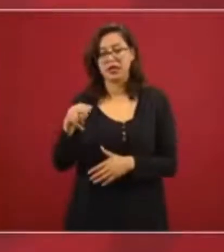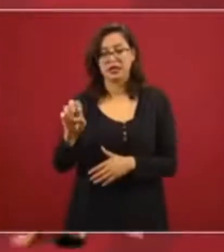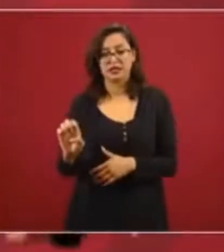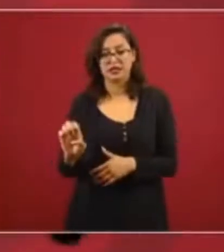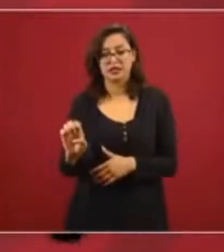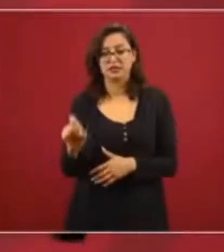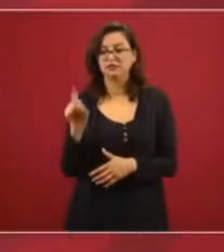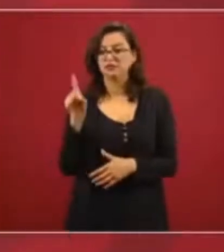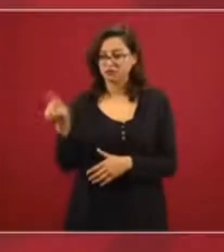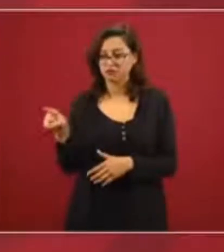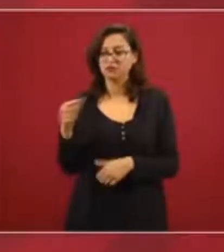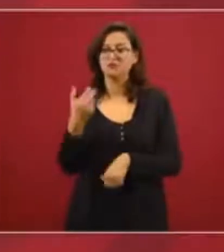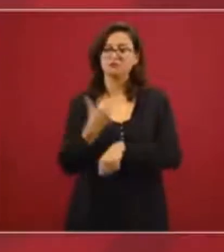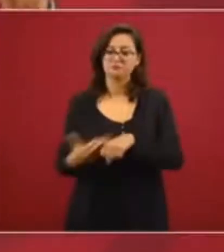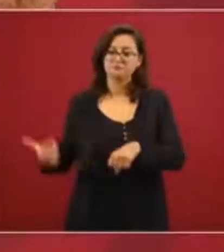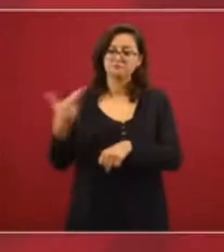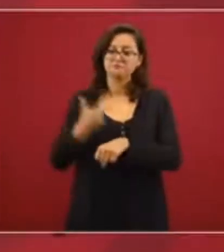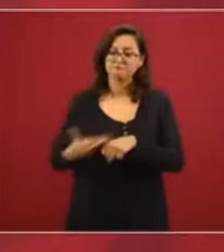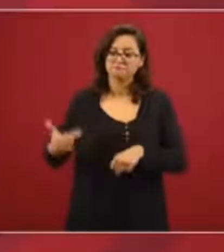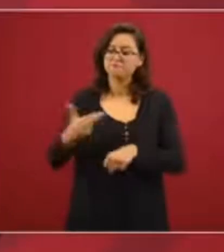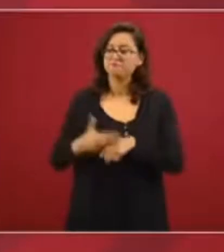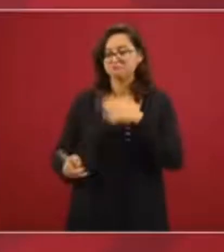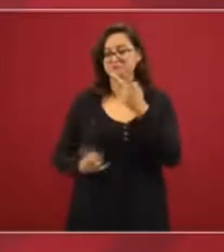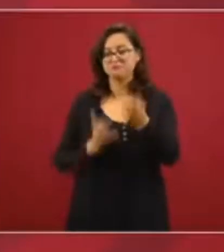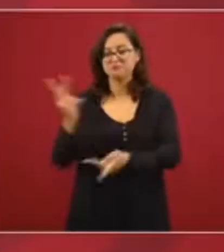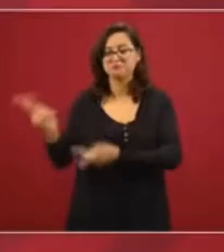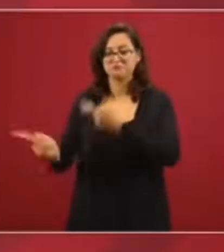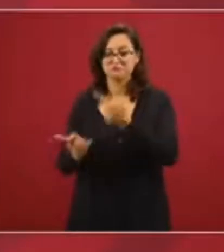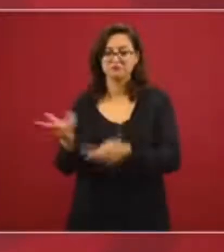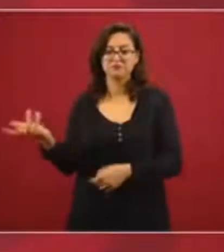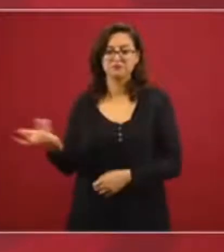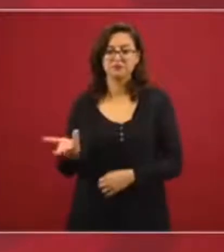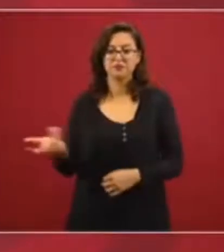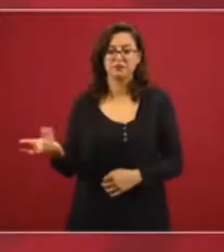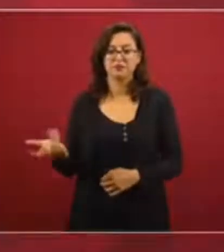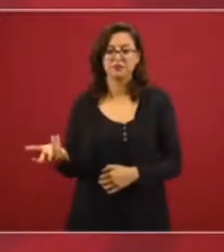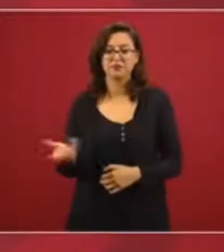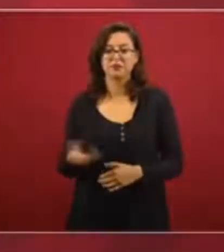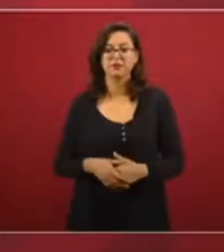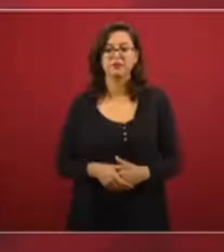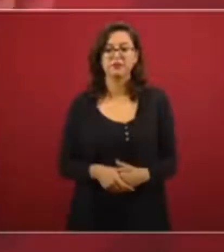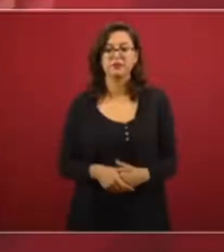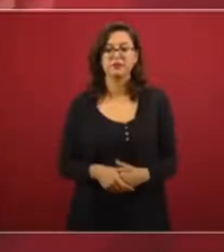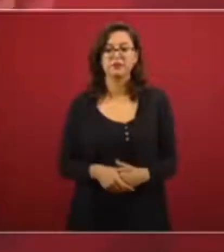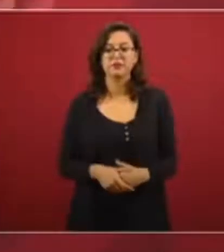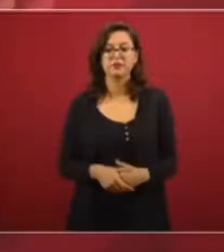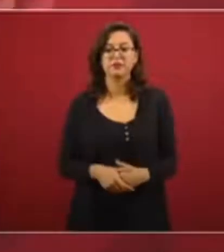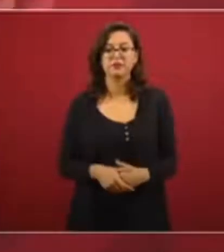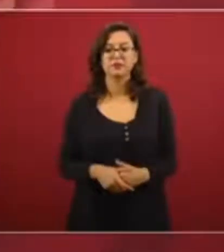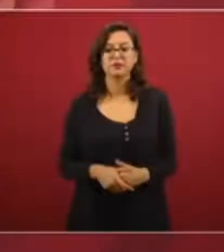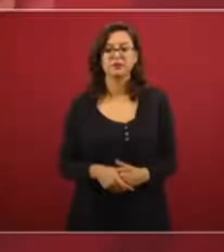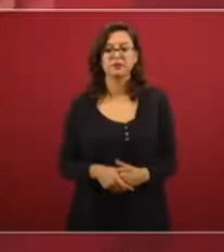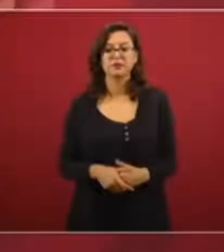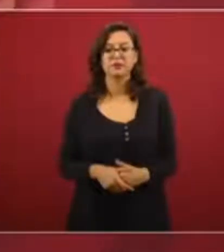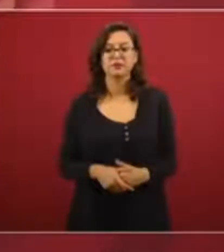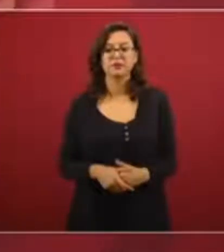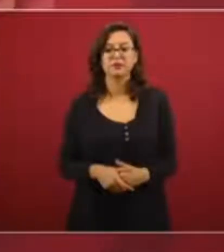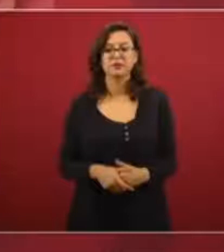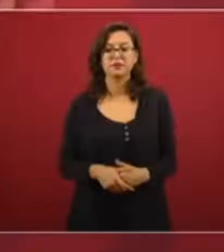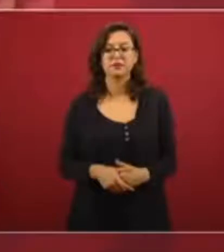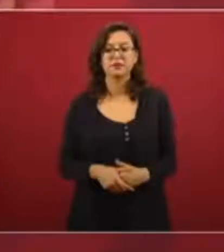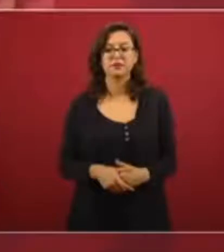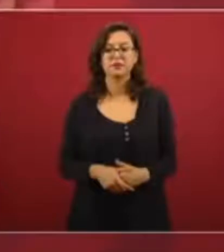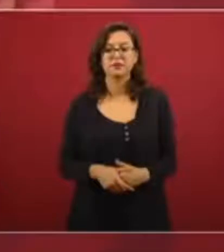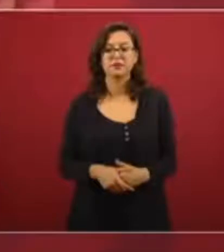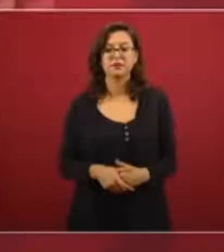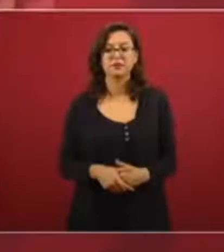Para que se lleve a cabo la consulta. hay So then that would make